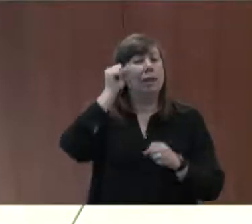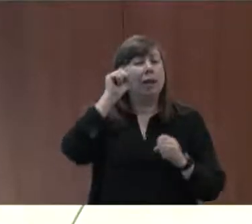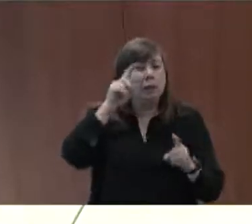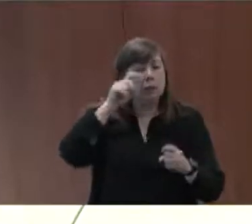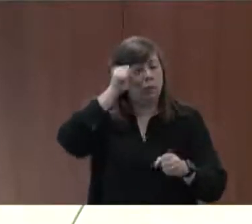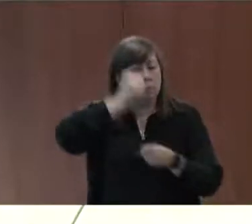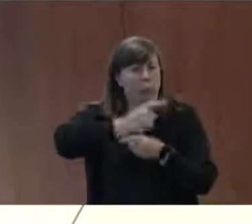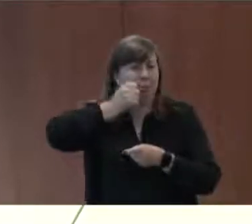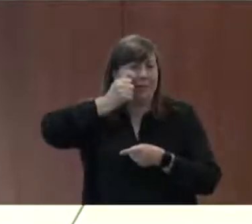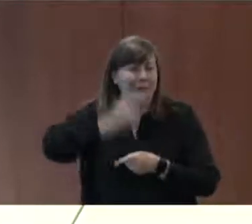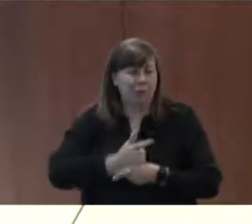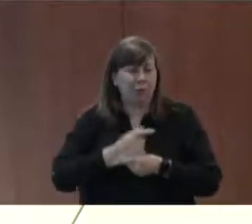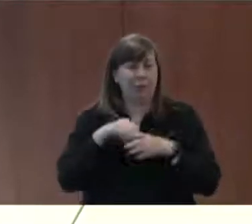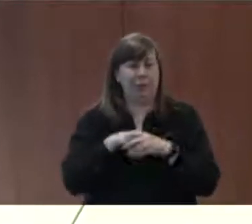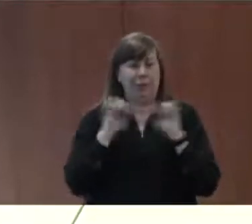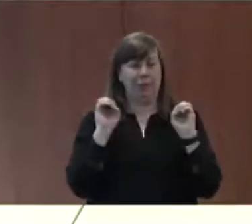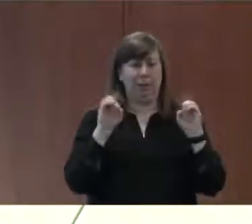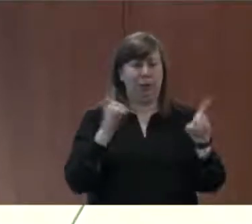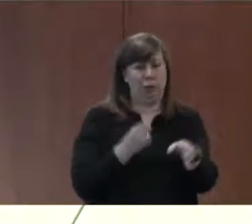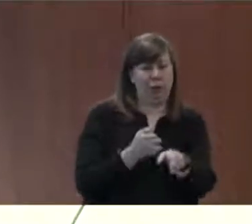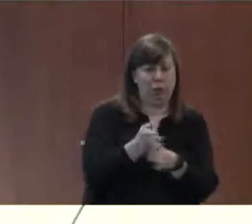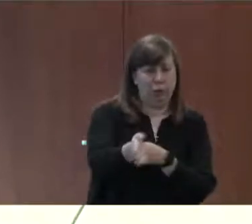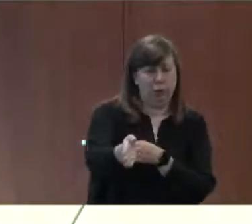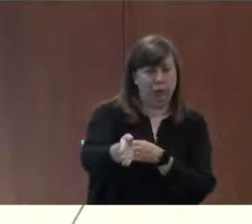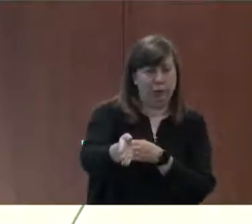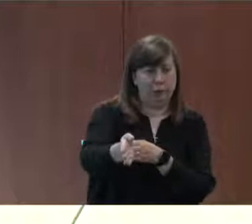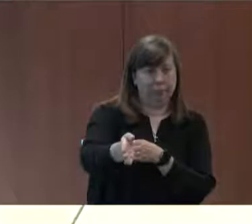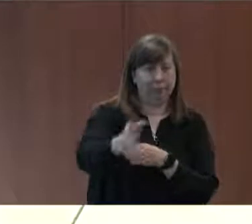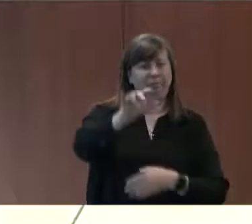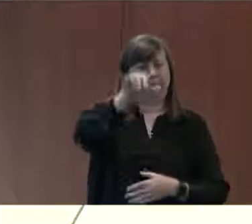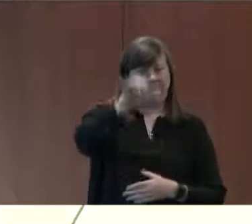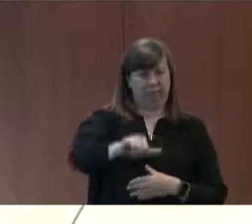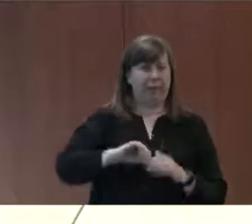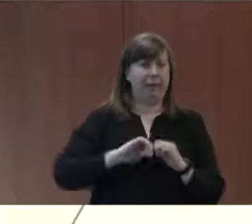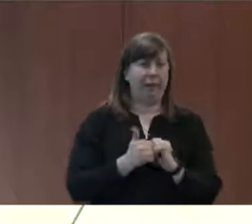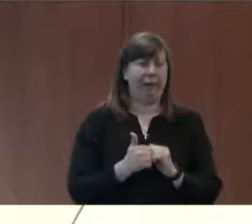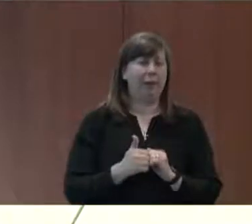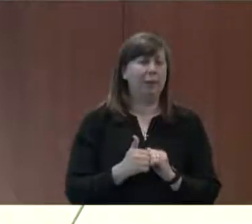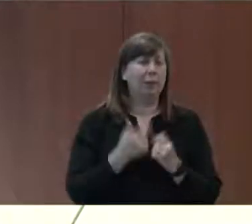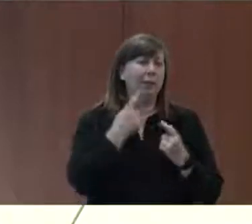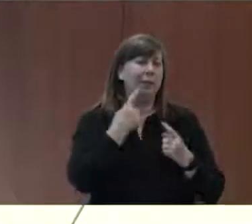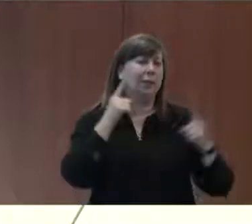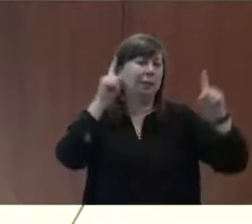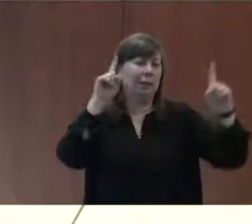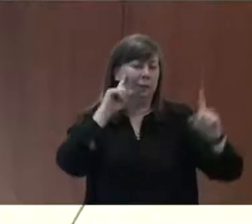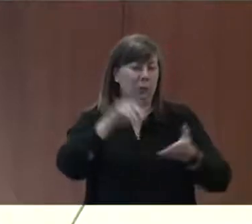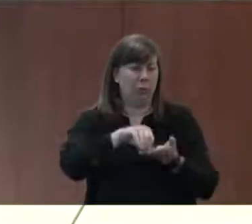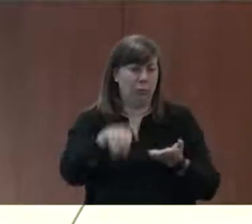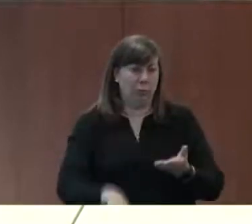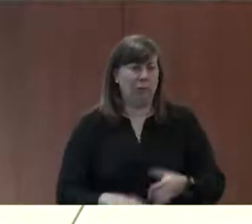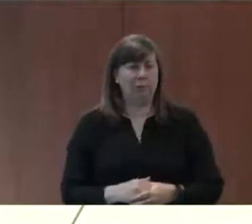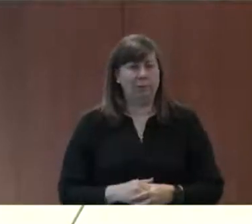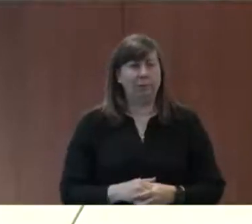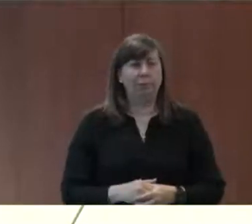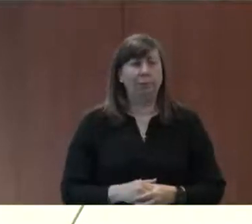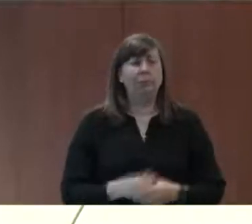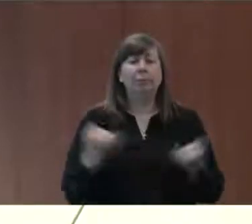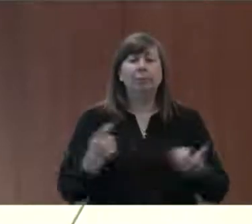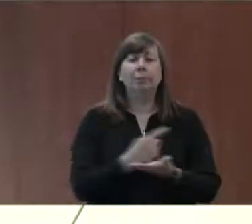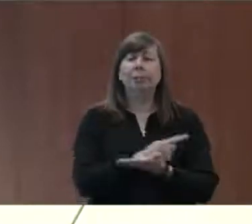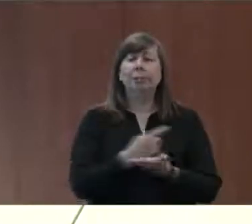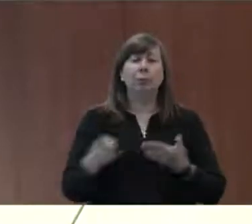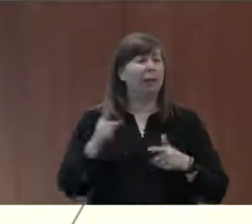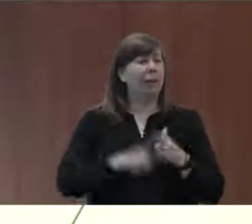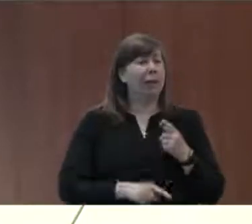sisters within the education careers, that's how we achieve success for our students. This week, I